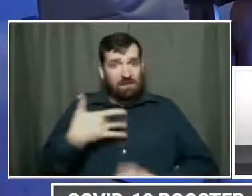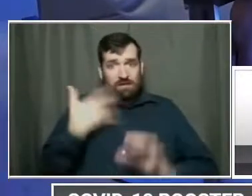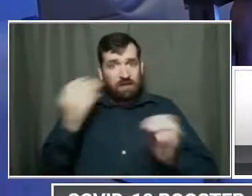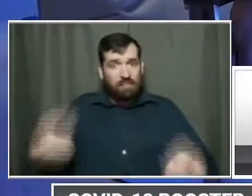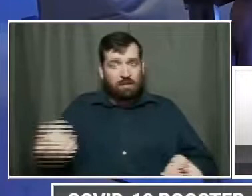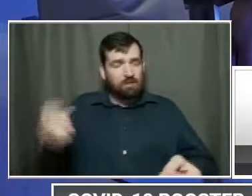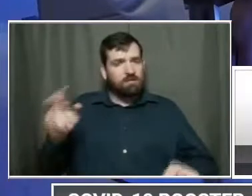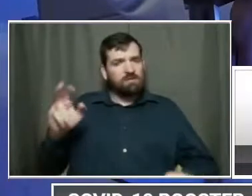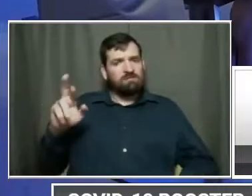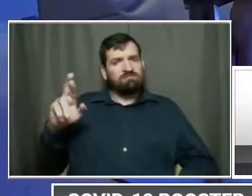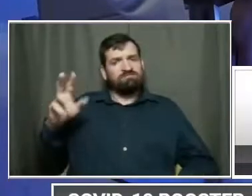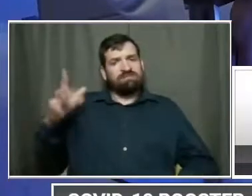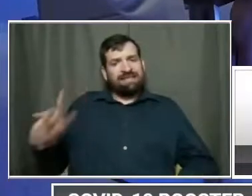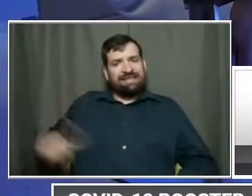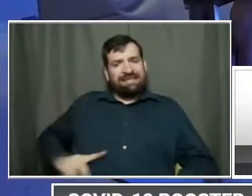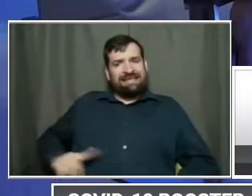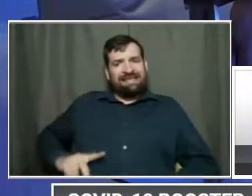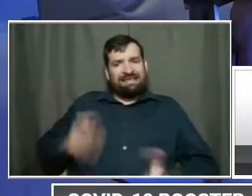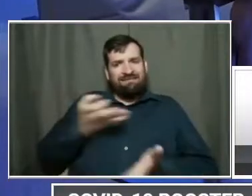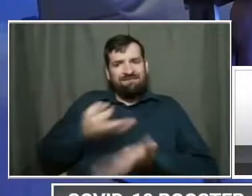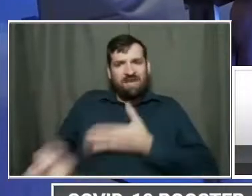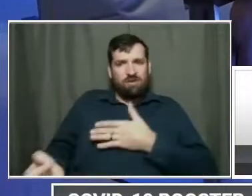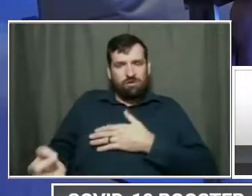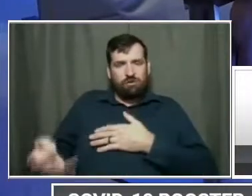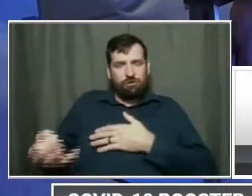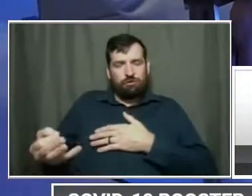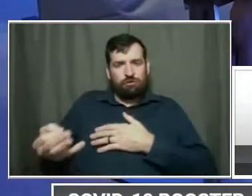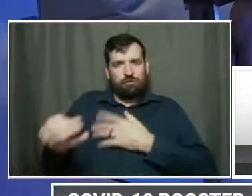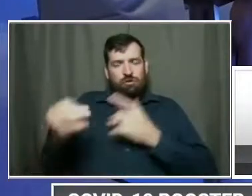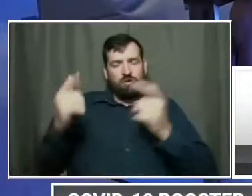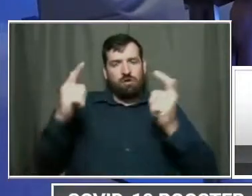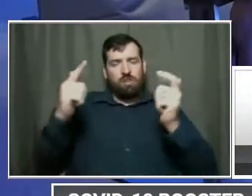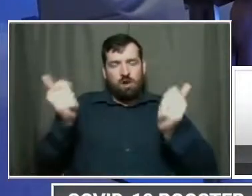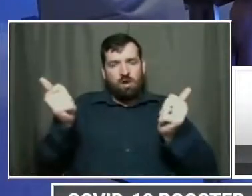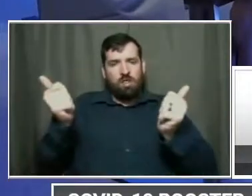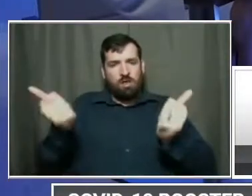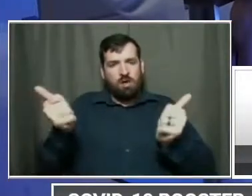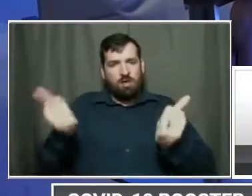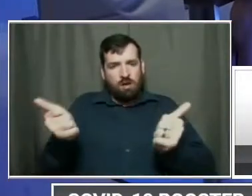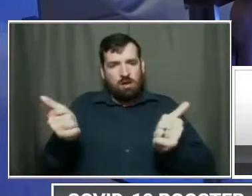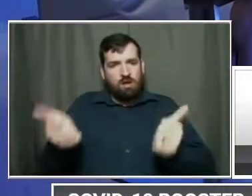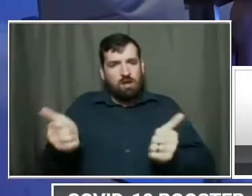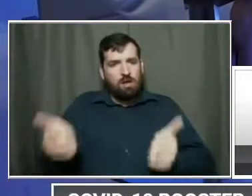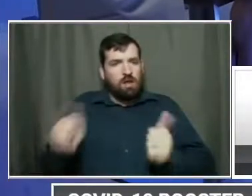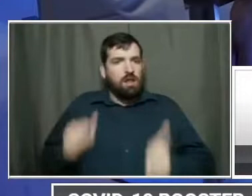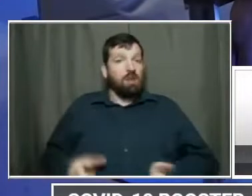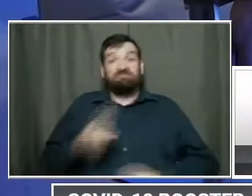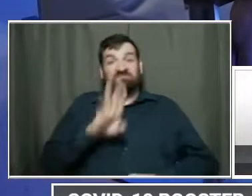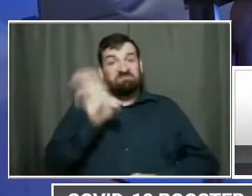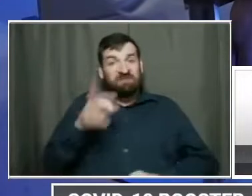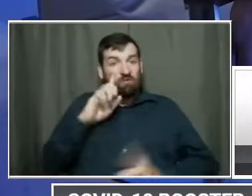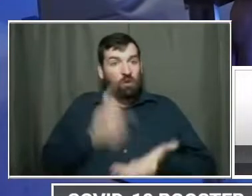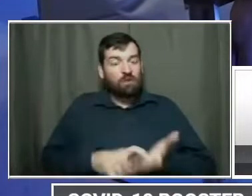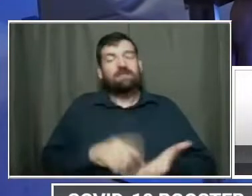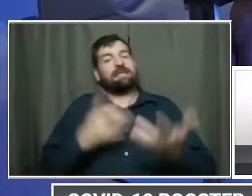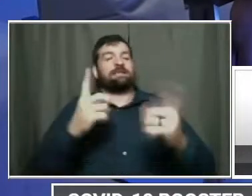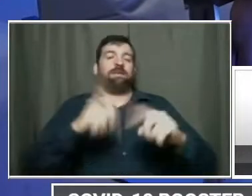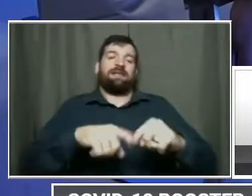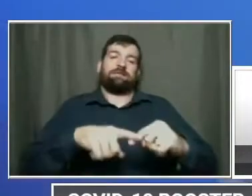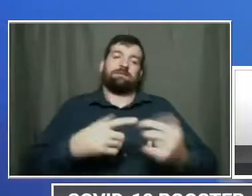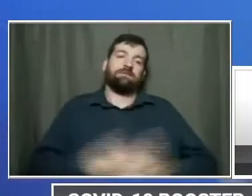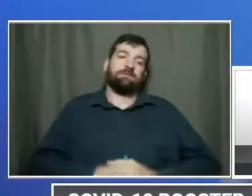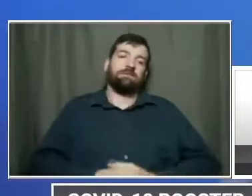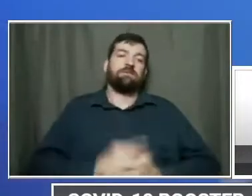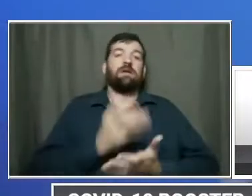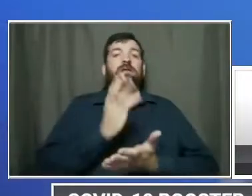real slow burn? It takes a long time to get where you would need one, so you don't really notice how bad you feel? It depends on the disease. Okay. So some